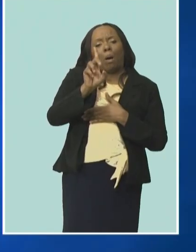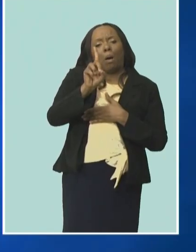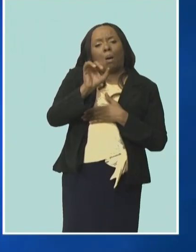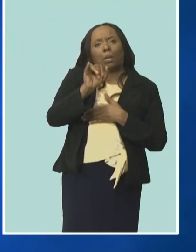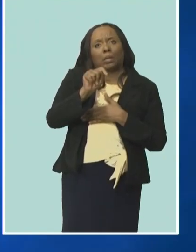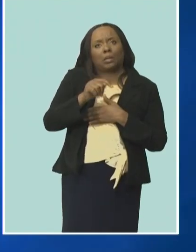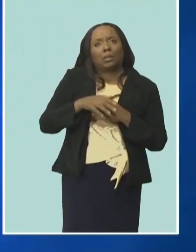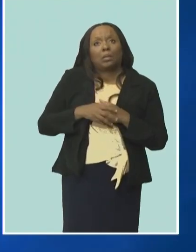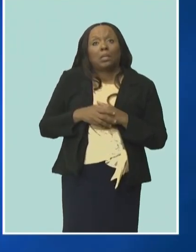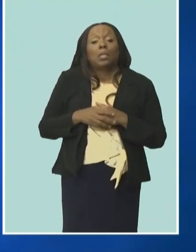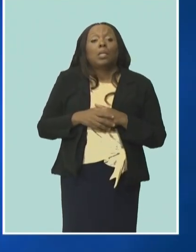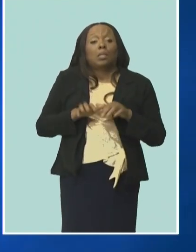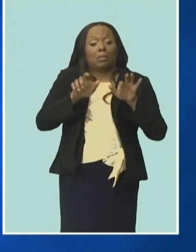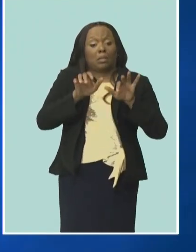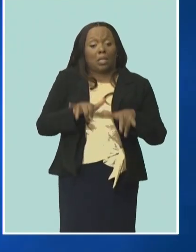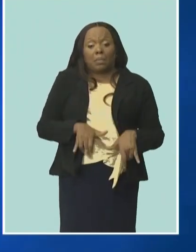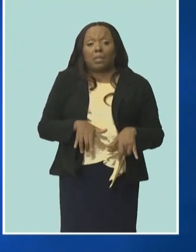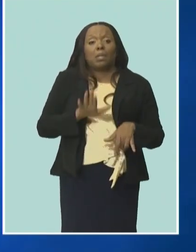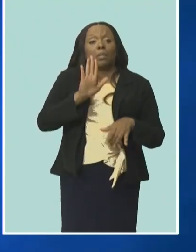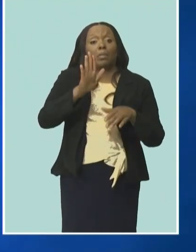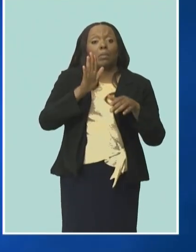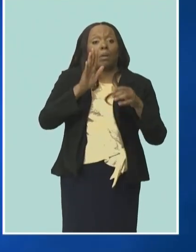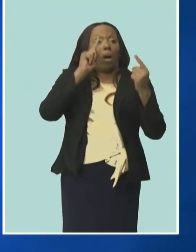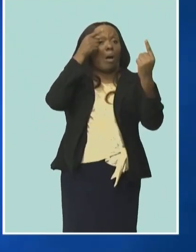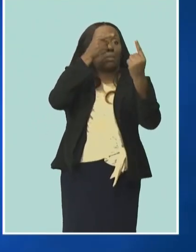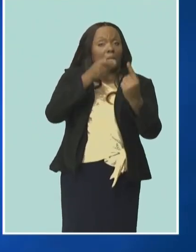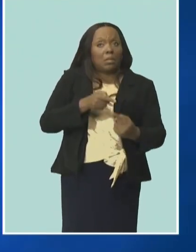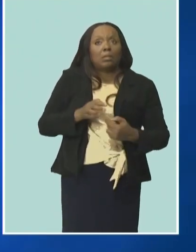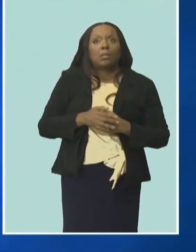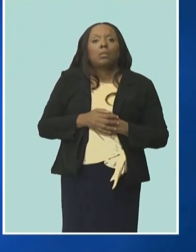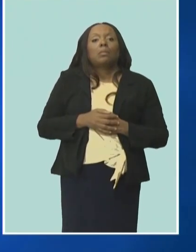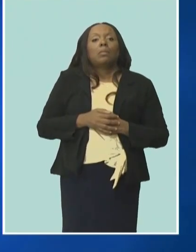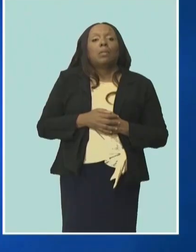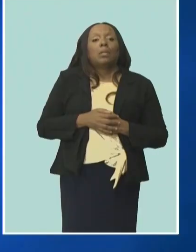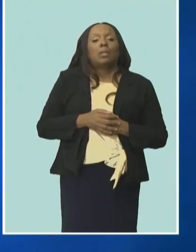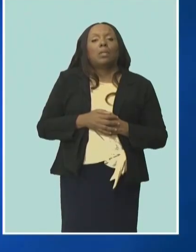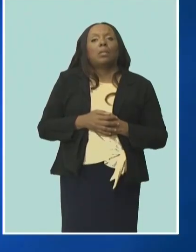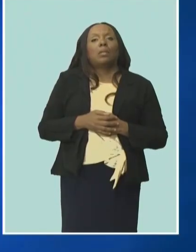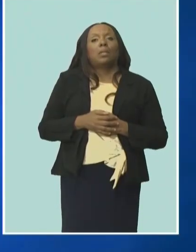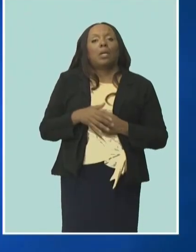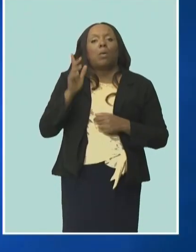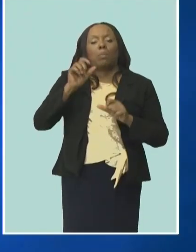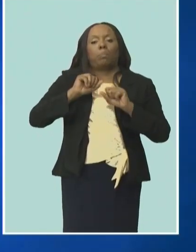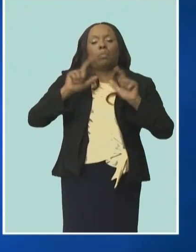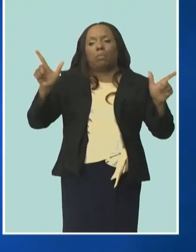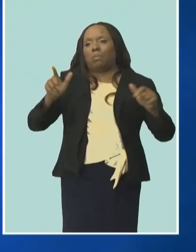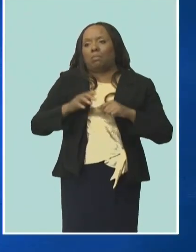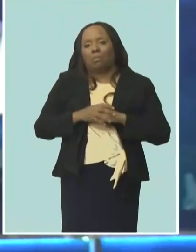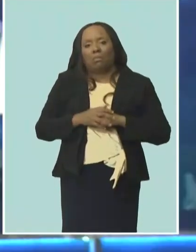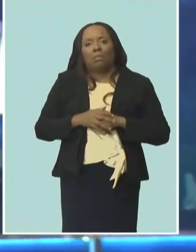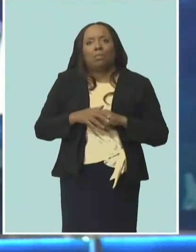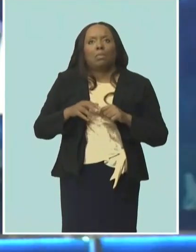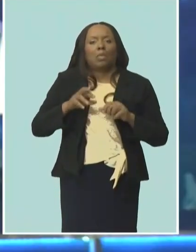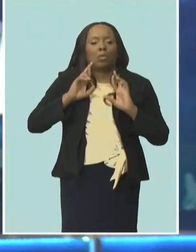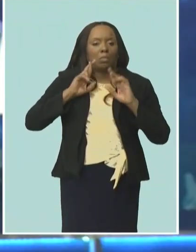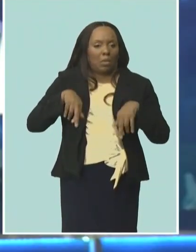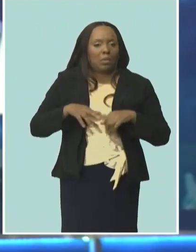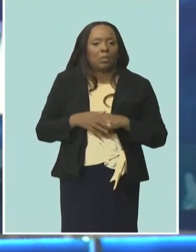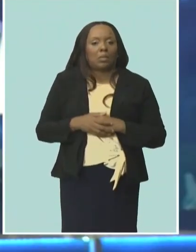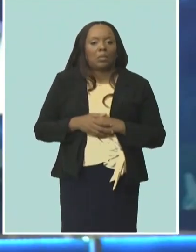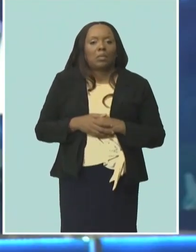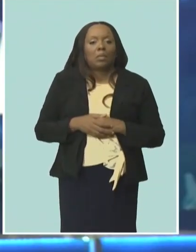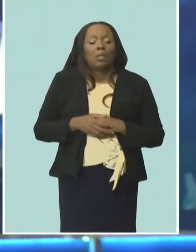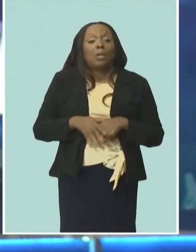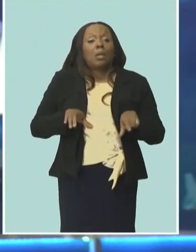to solve or your objectives, and it could give you a nice step-by-step process of how you could go about this data audit.